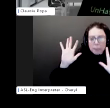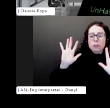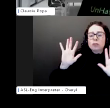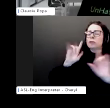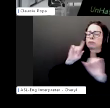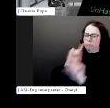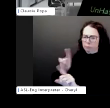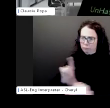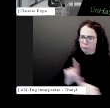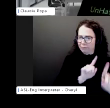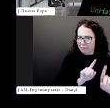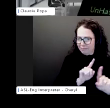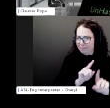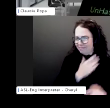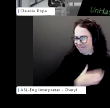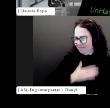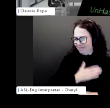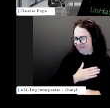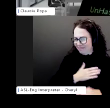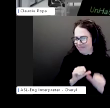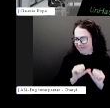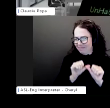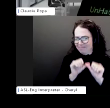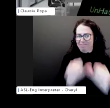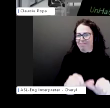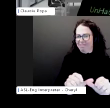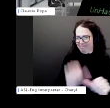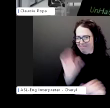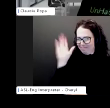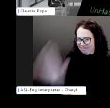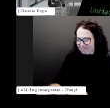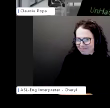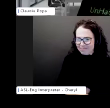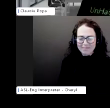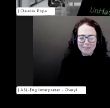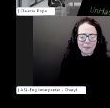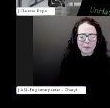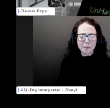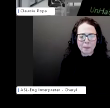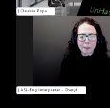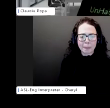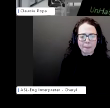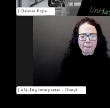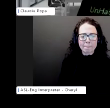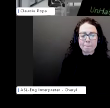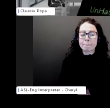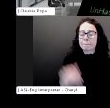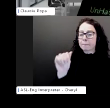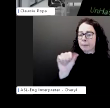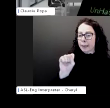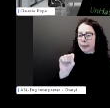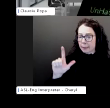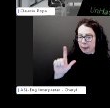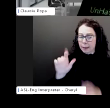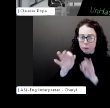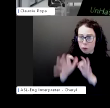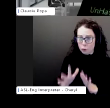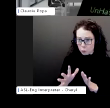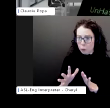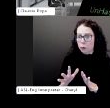an answer. So stick with us until the end. If you are in need of the ASL interpretation, we have